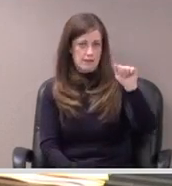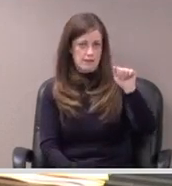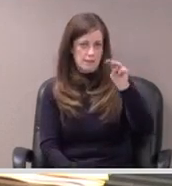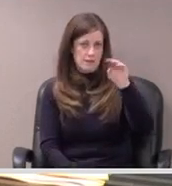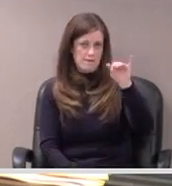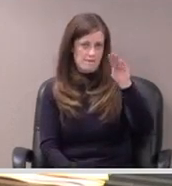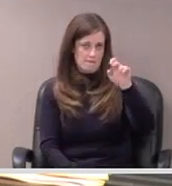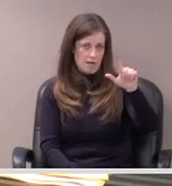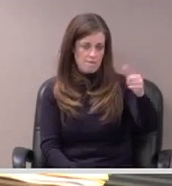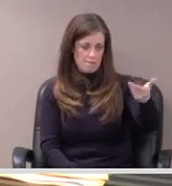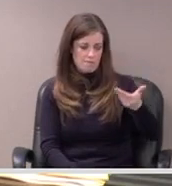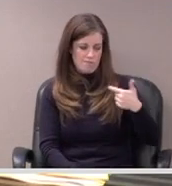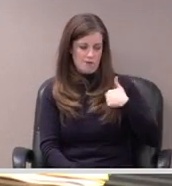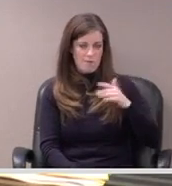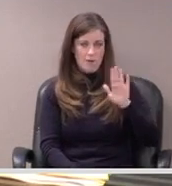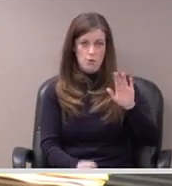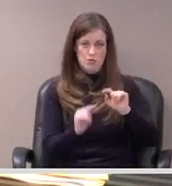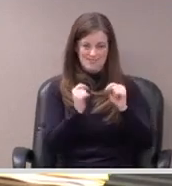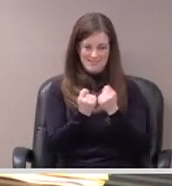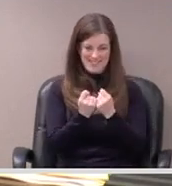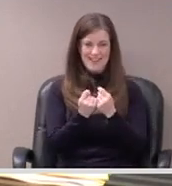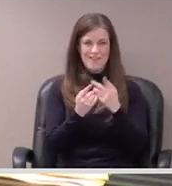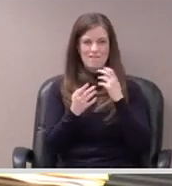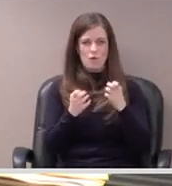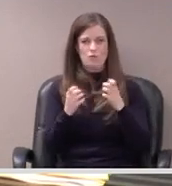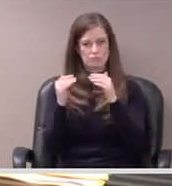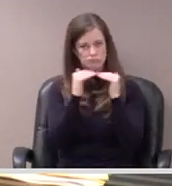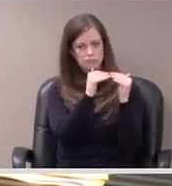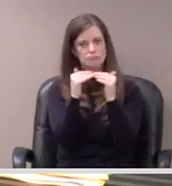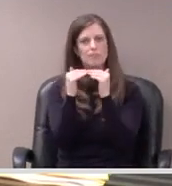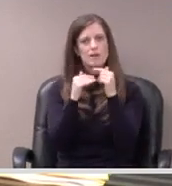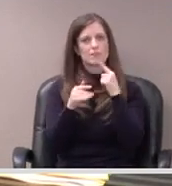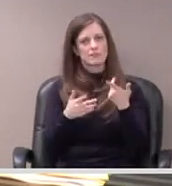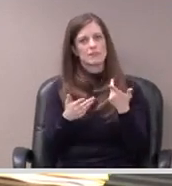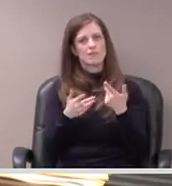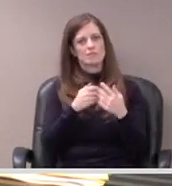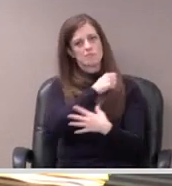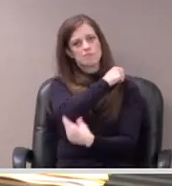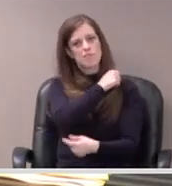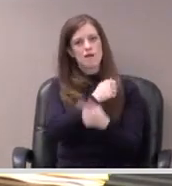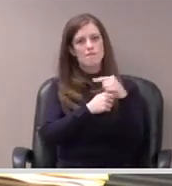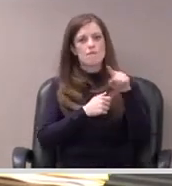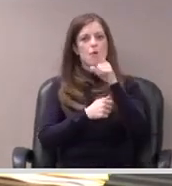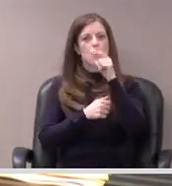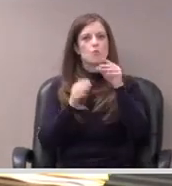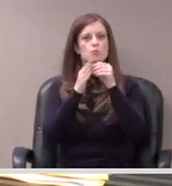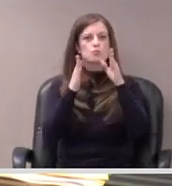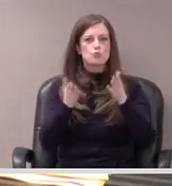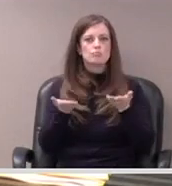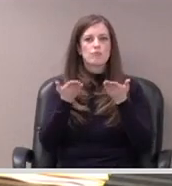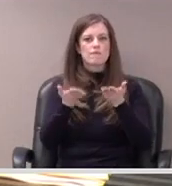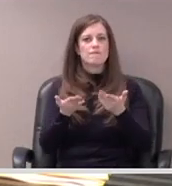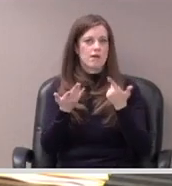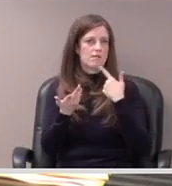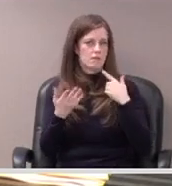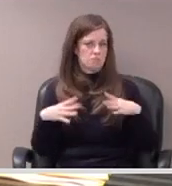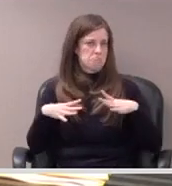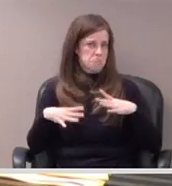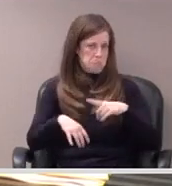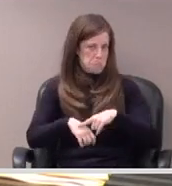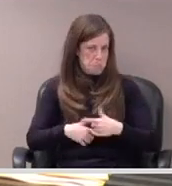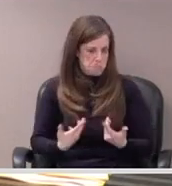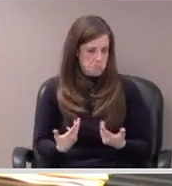from Diversity, Equity, and Poverty for providing this event for our students during the holiday break. While